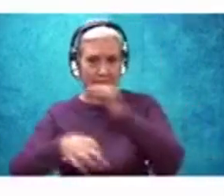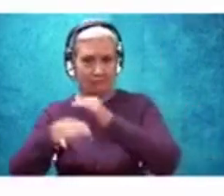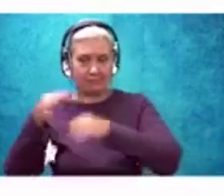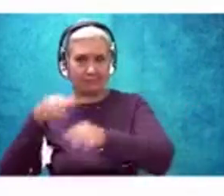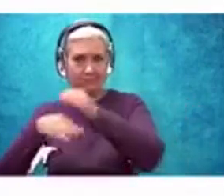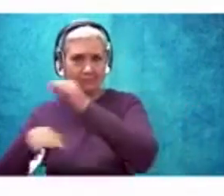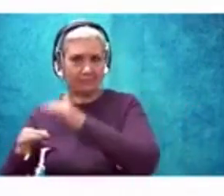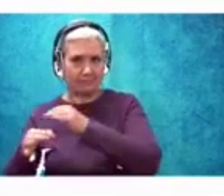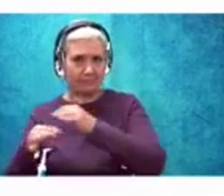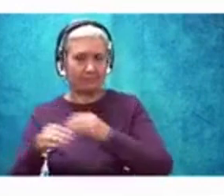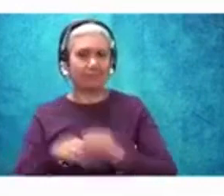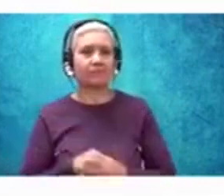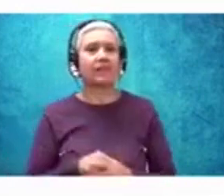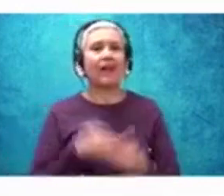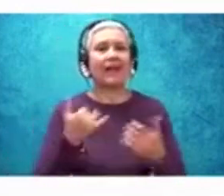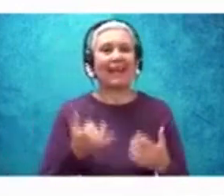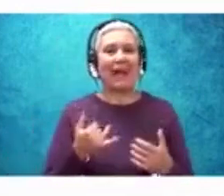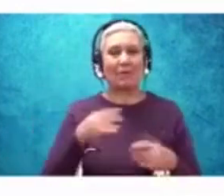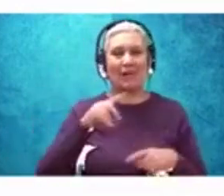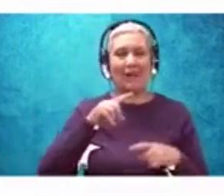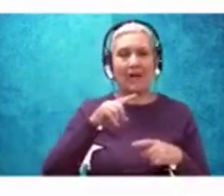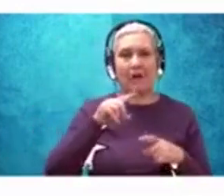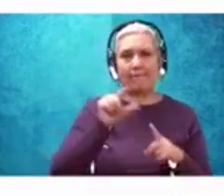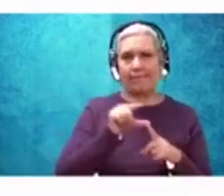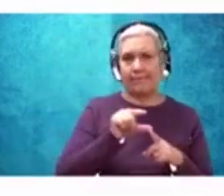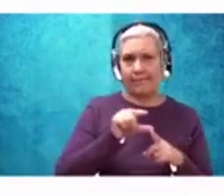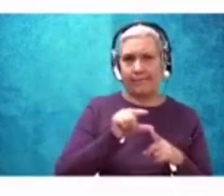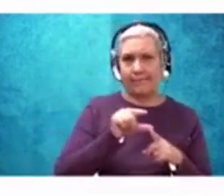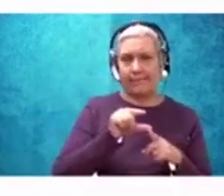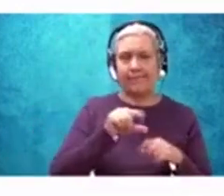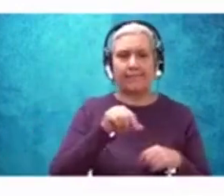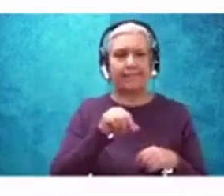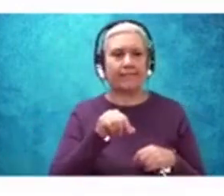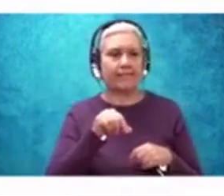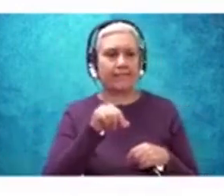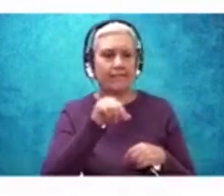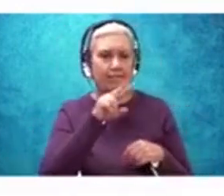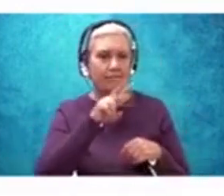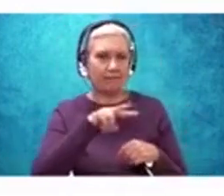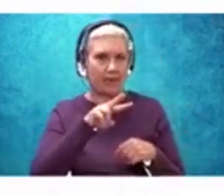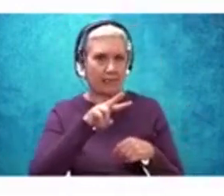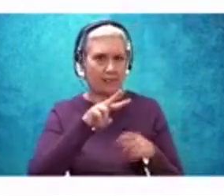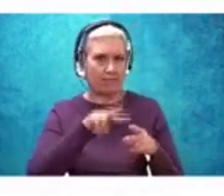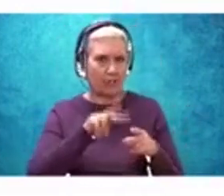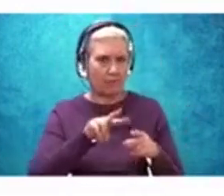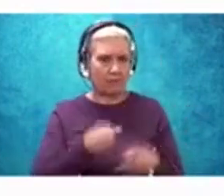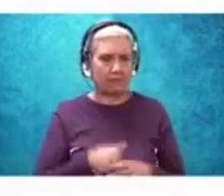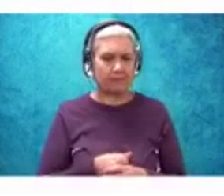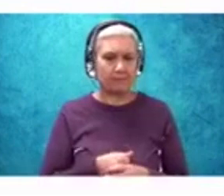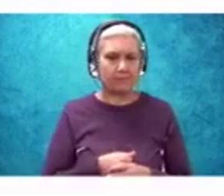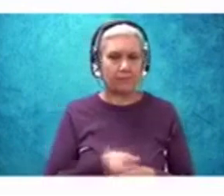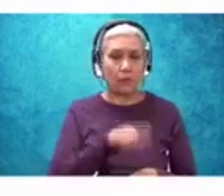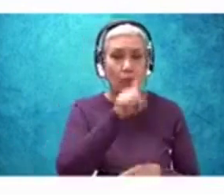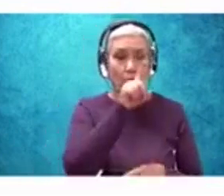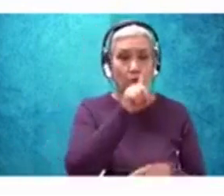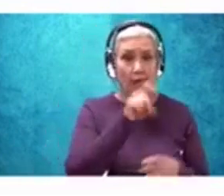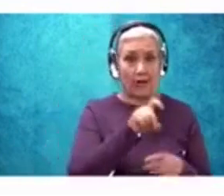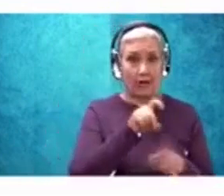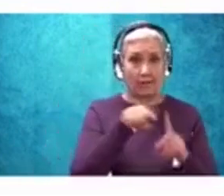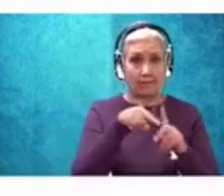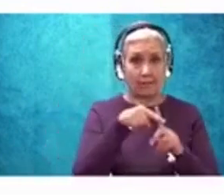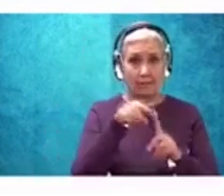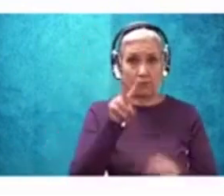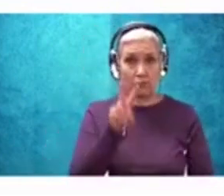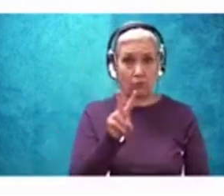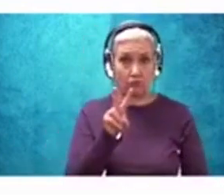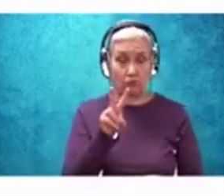integer numbers, we're looking at variables. On the top, I've got a side length of 1x plus 2. And